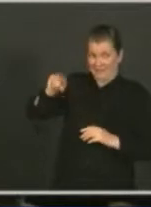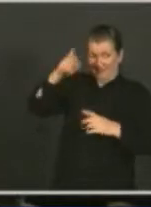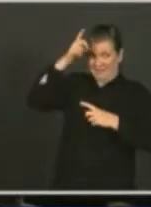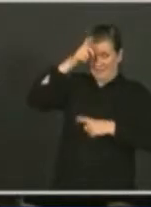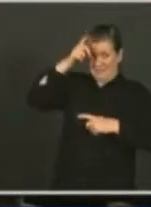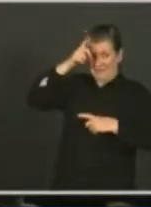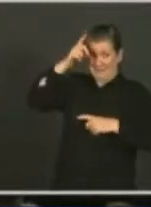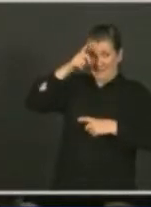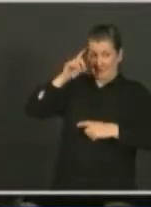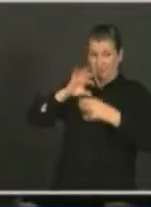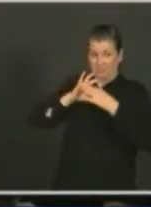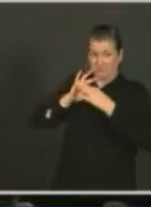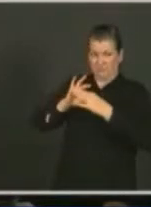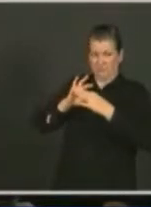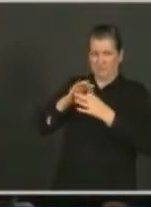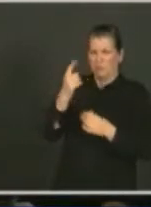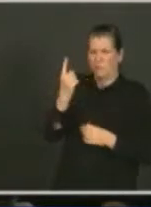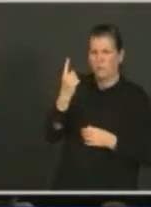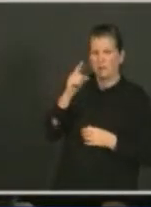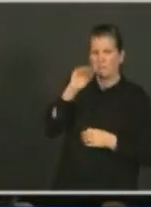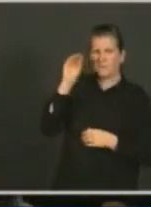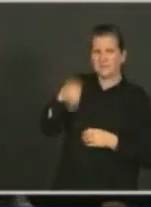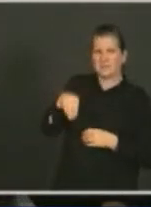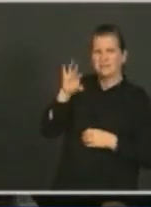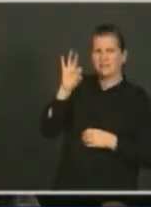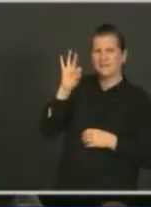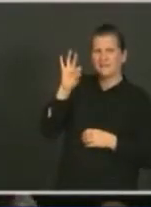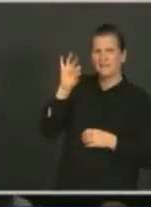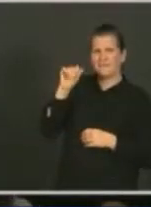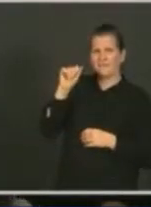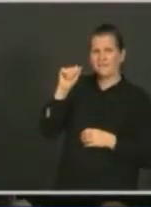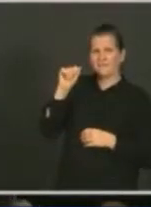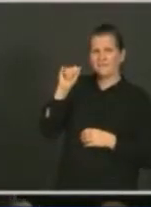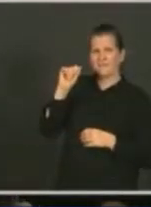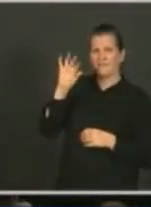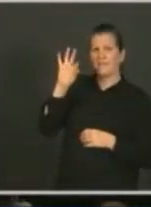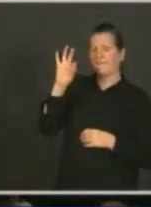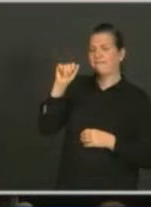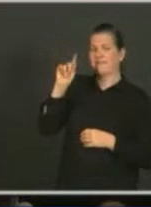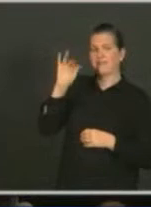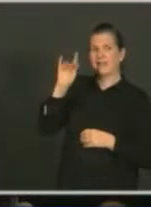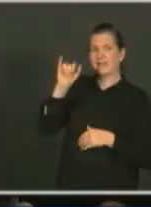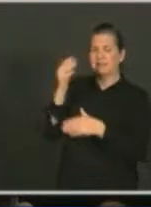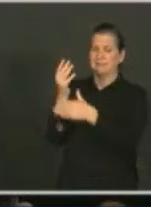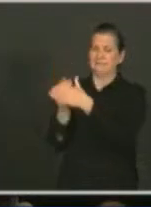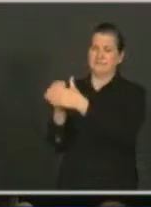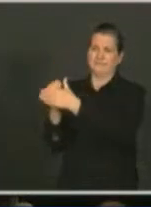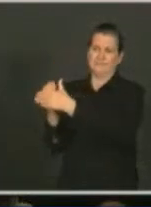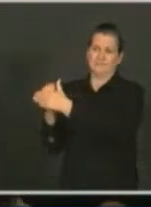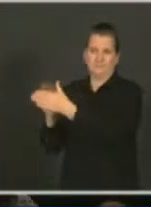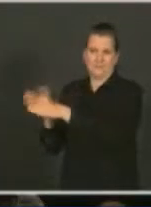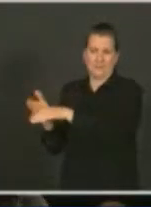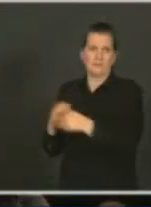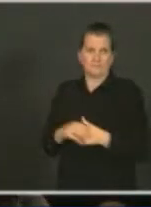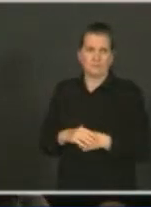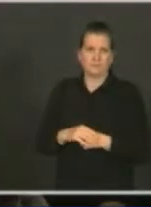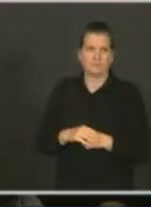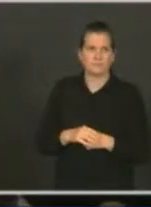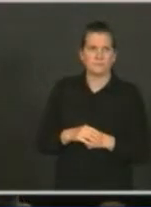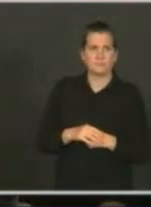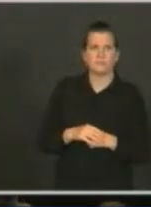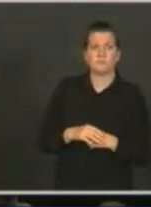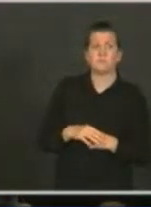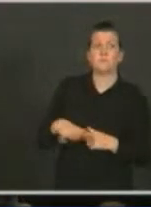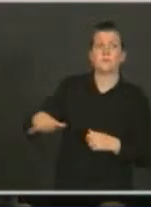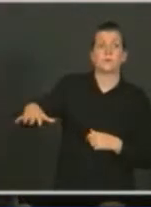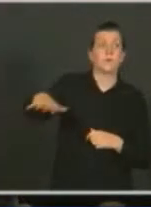or around 1% fatality rate, that all of this represents an overreaction, that the